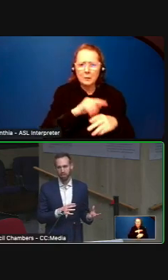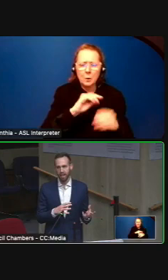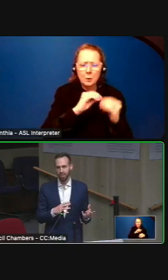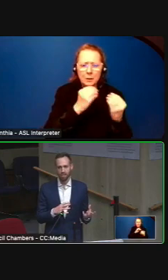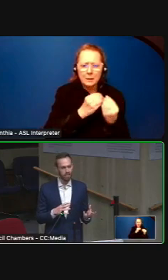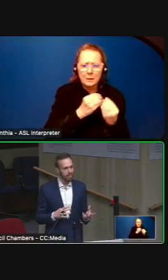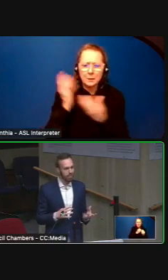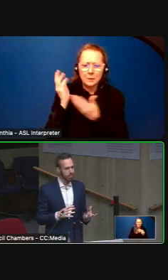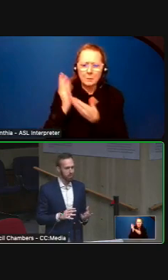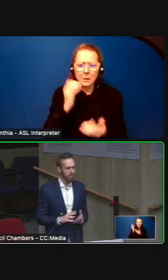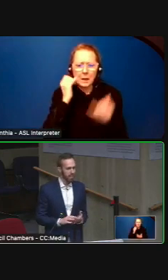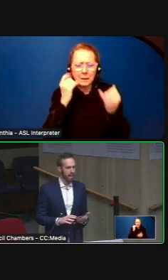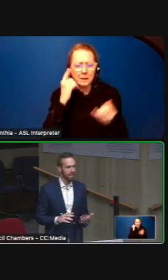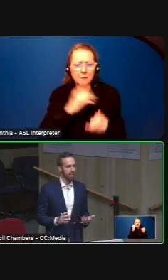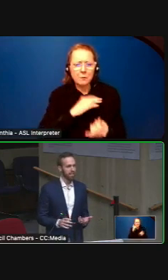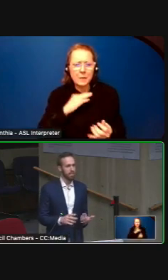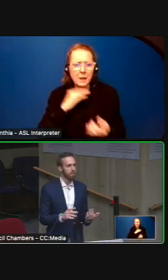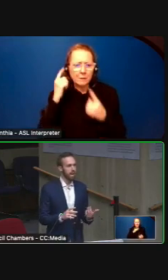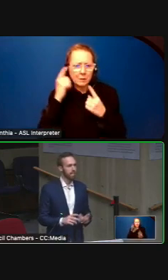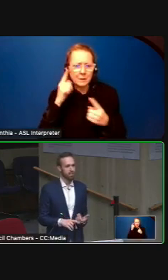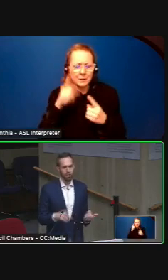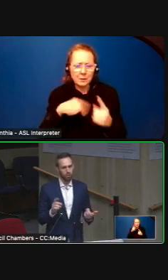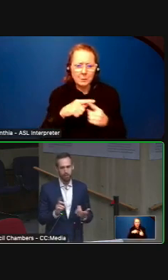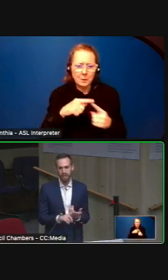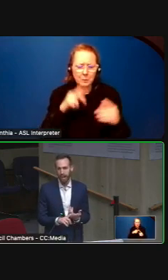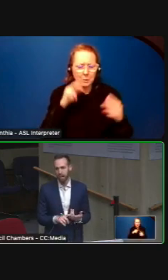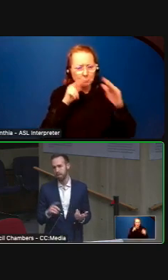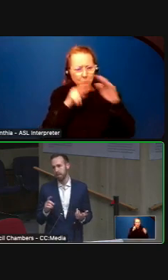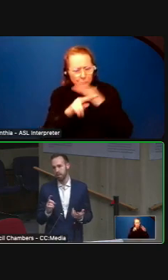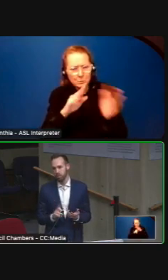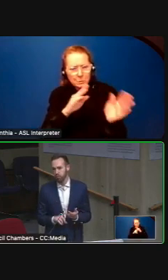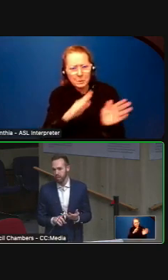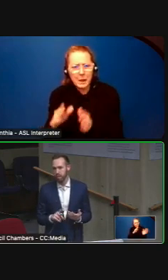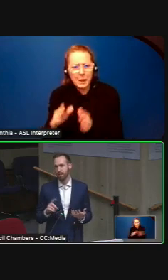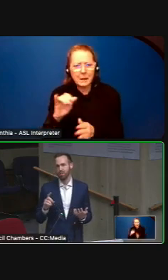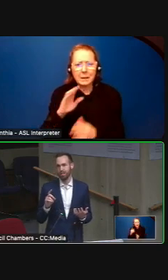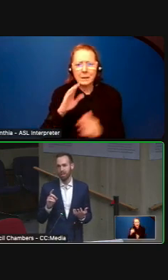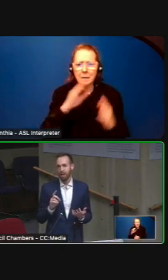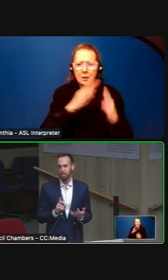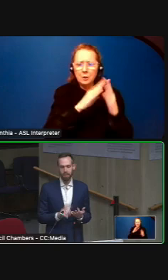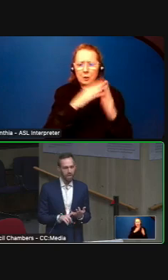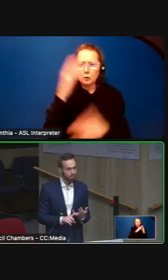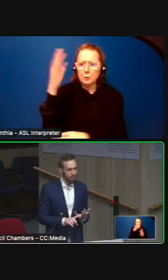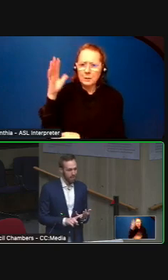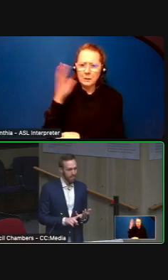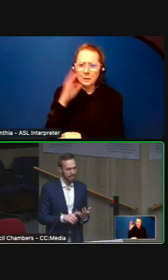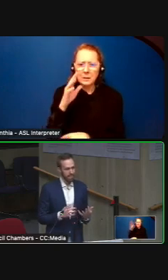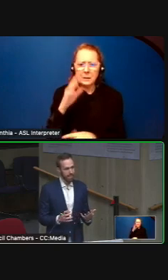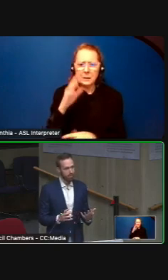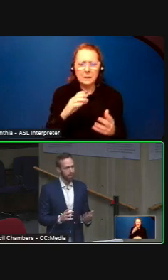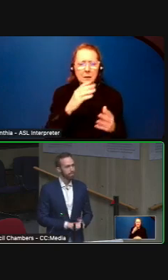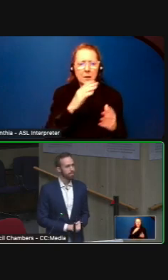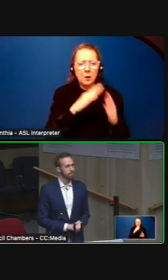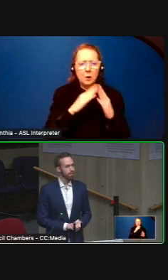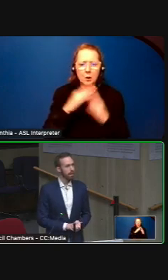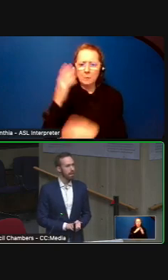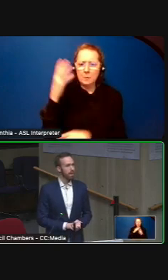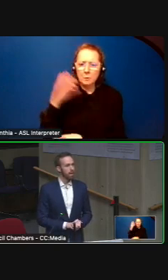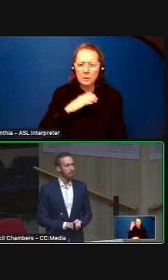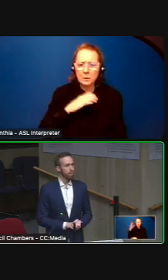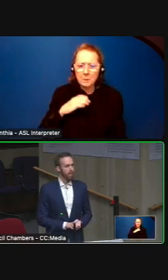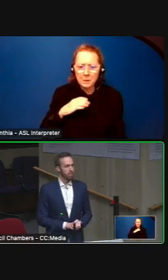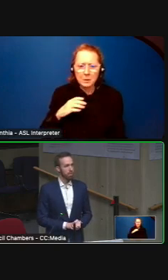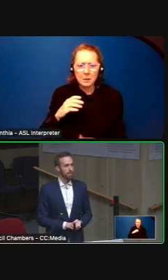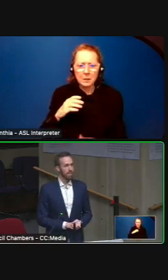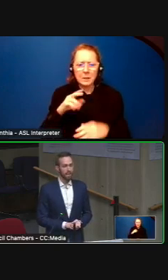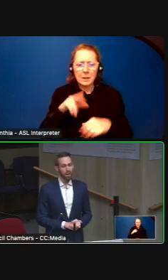ideas for staff to consider as we're looking at things in the plan, such as urban canopy, urban tree commission, native planting, et cetera.